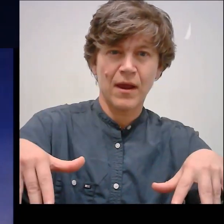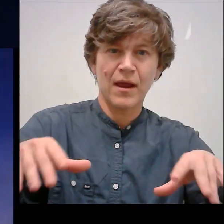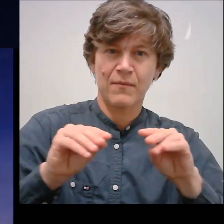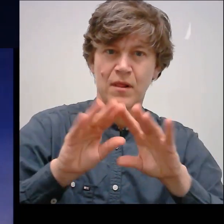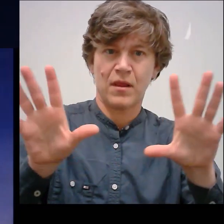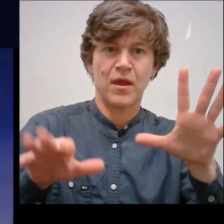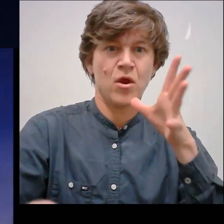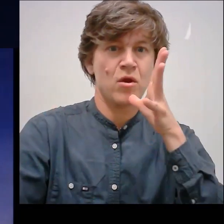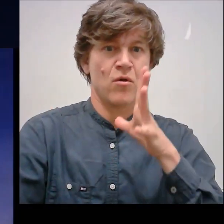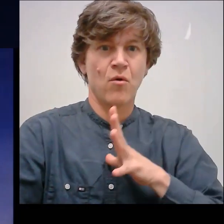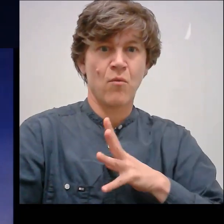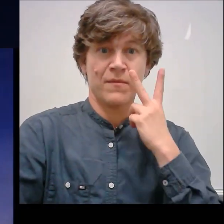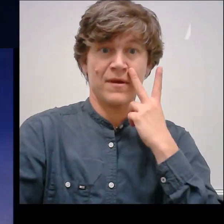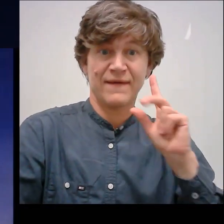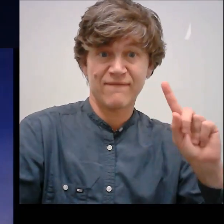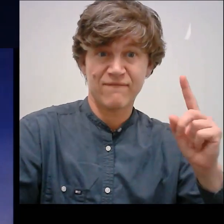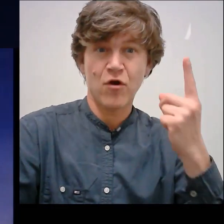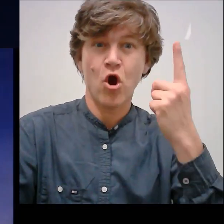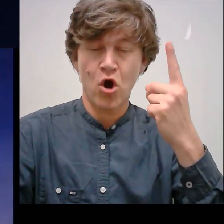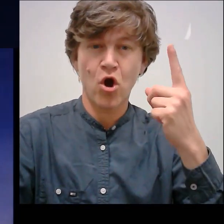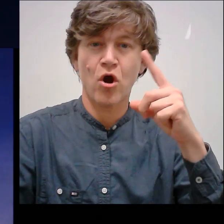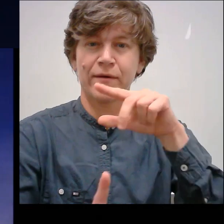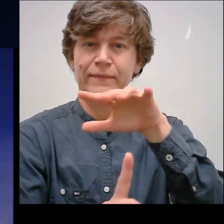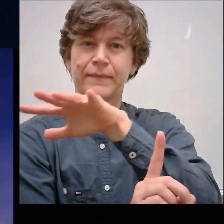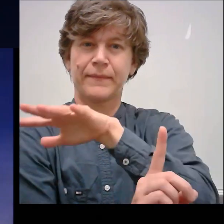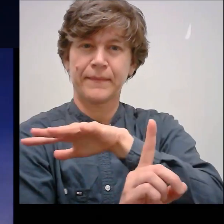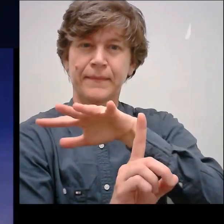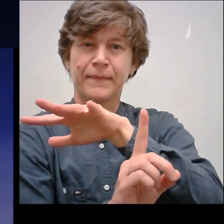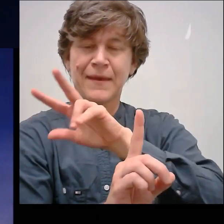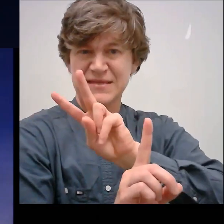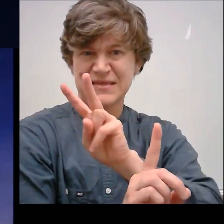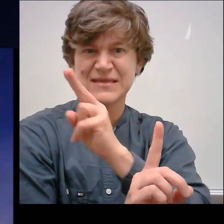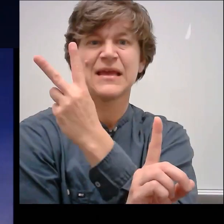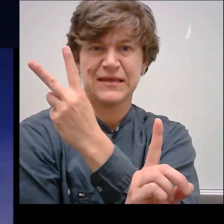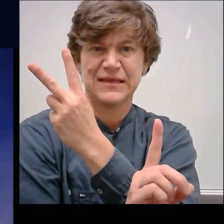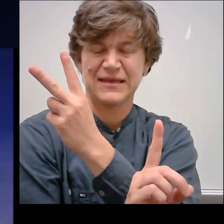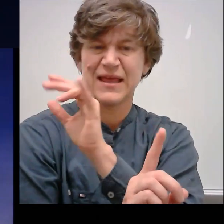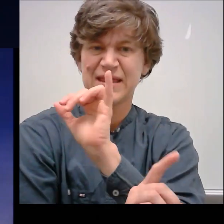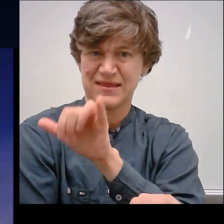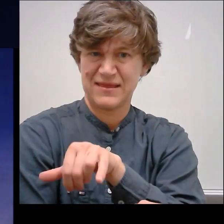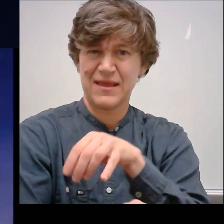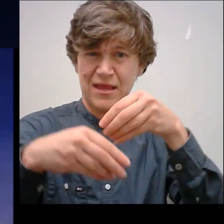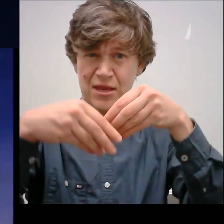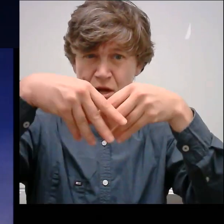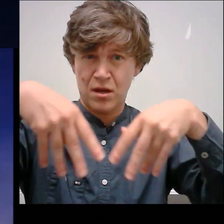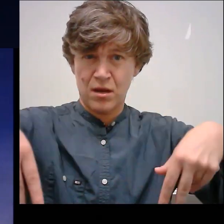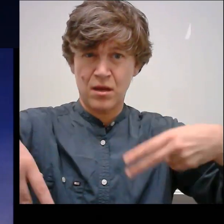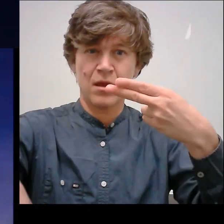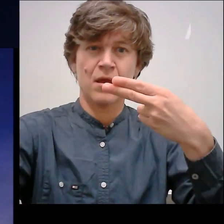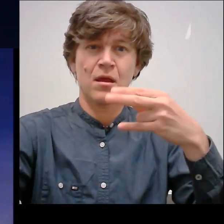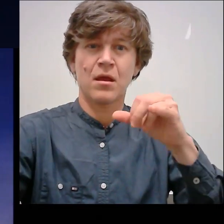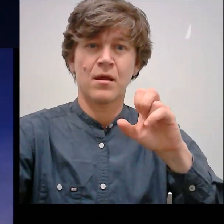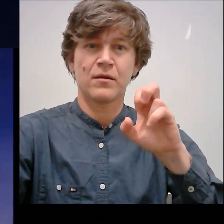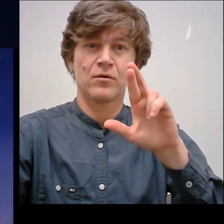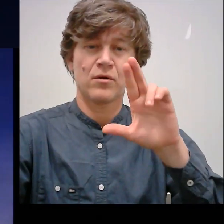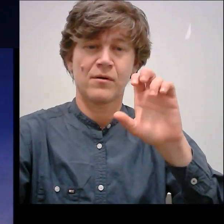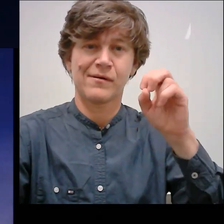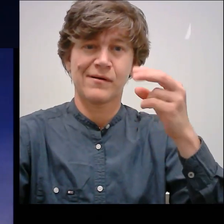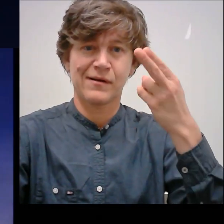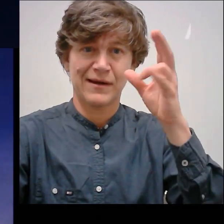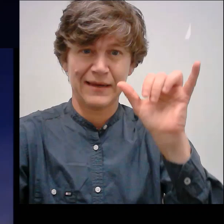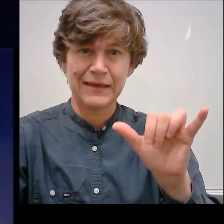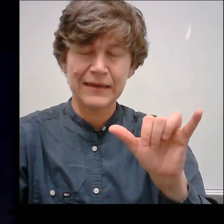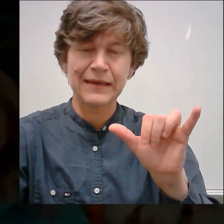The direction of hierarchy, what we look at first, second, and so on, is highly controlled by both temperature and